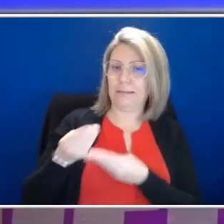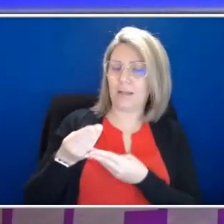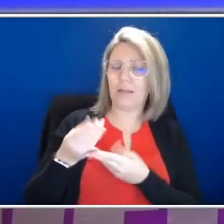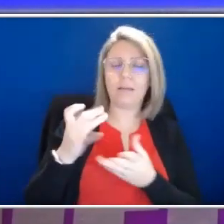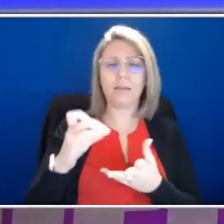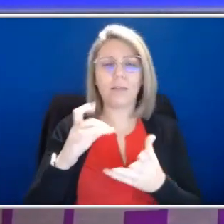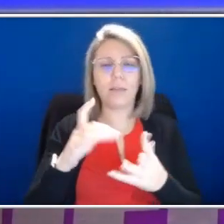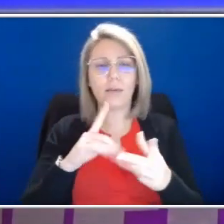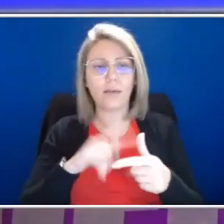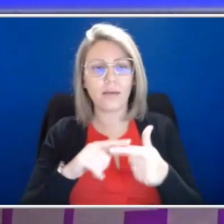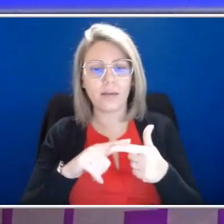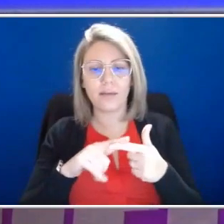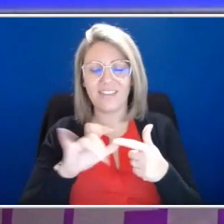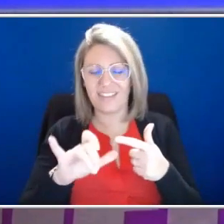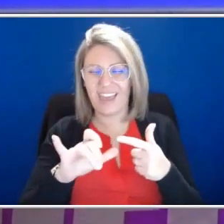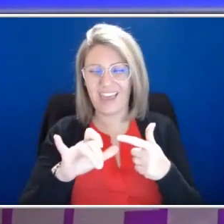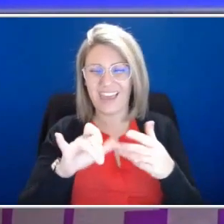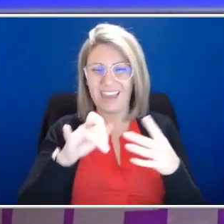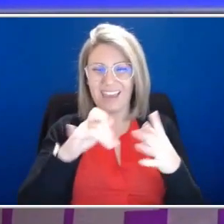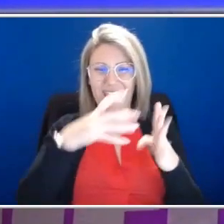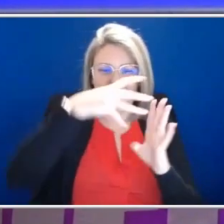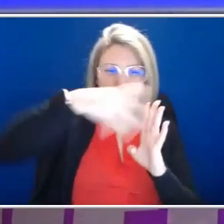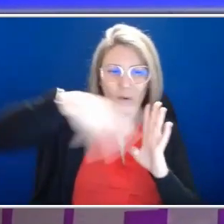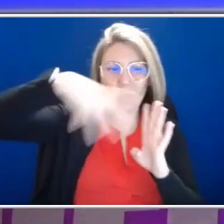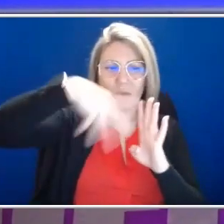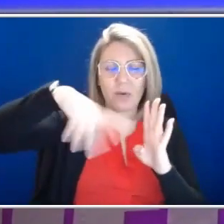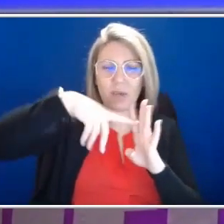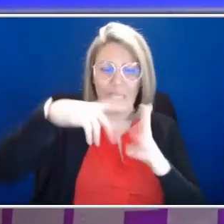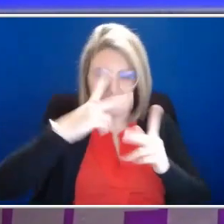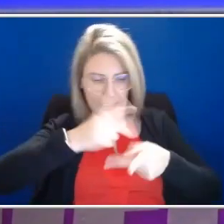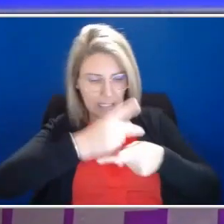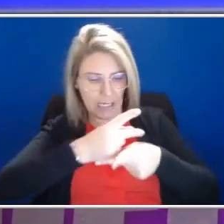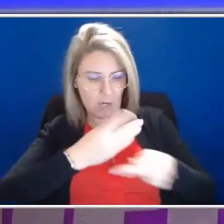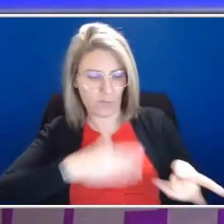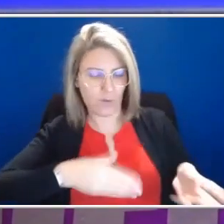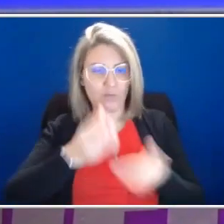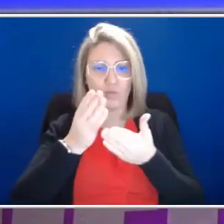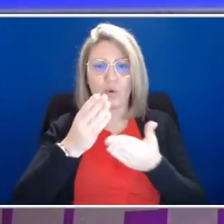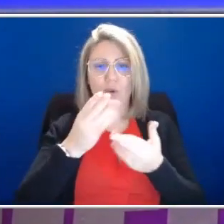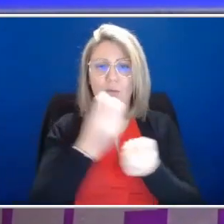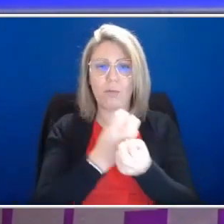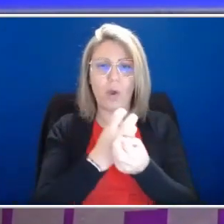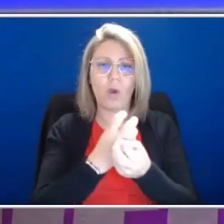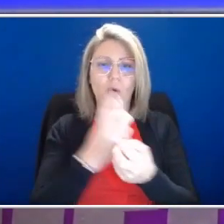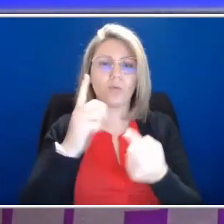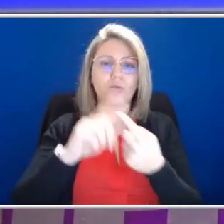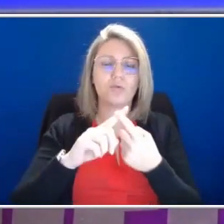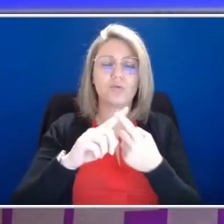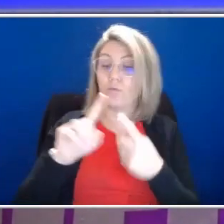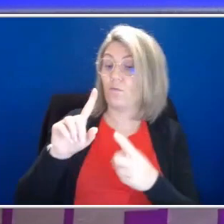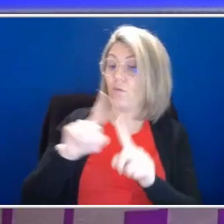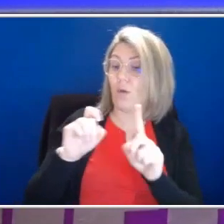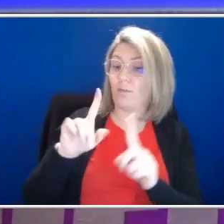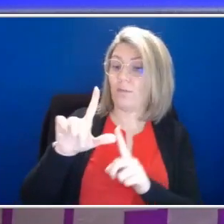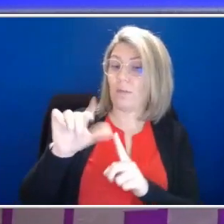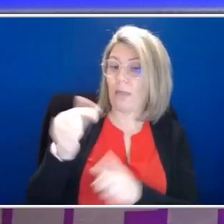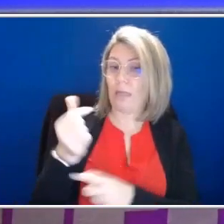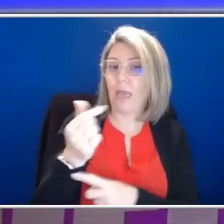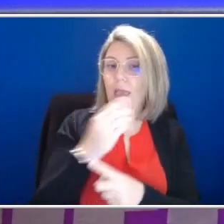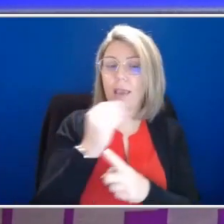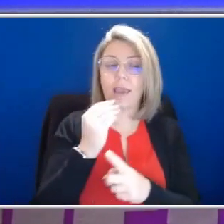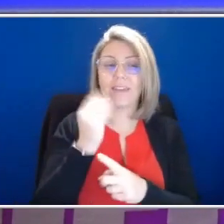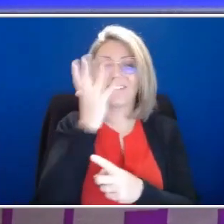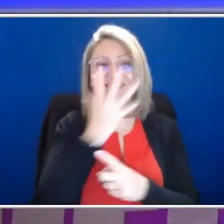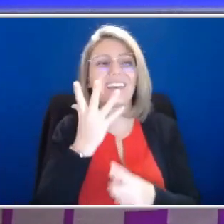involves carefully bringing the blood supply to the bone with it to the face and the neck, and then sewing under a microscope